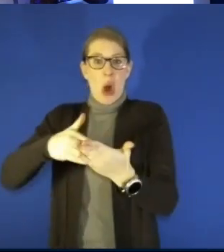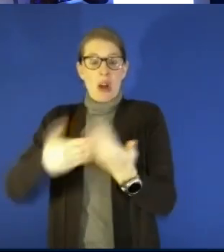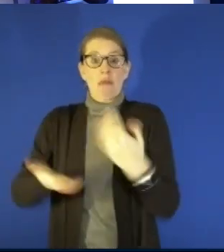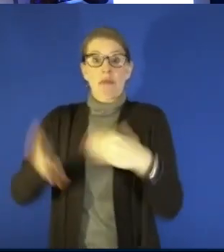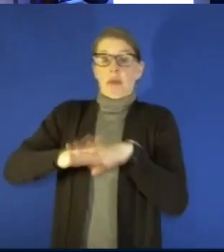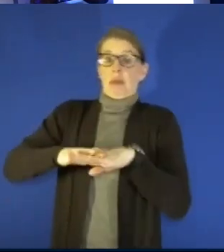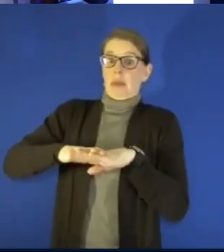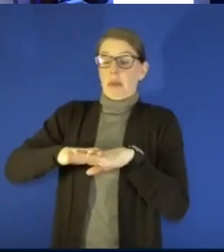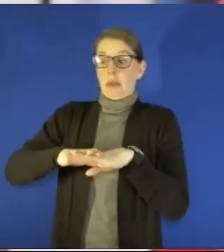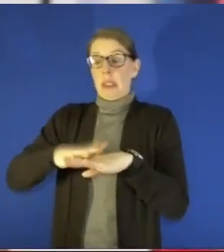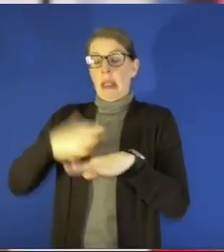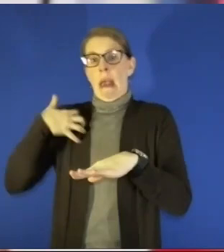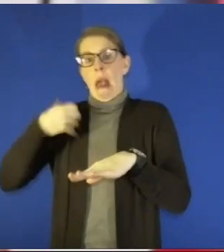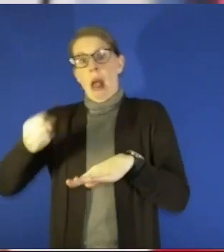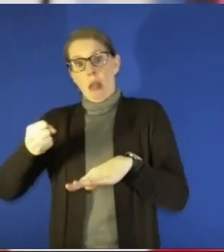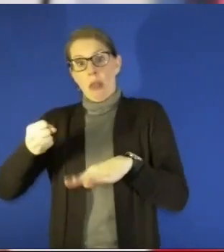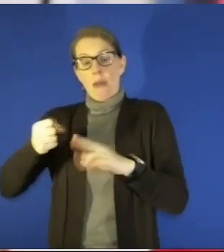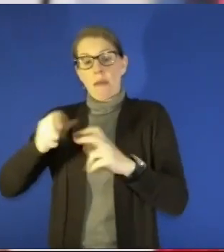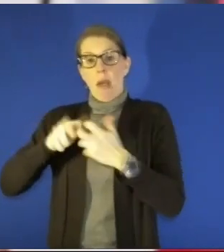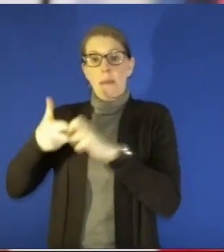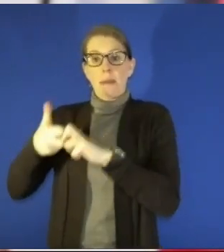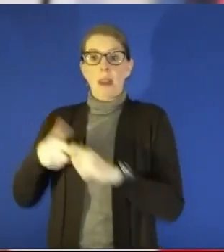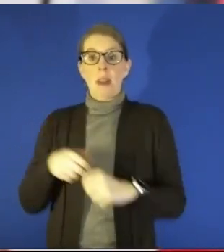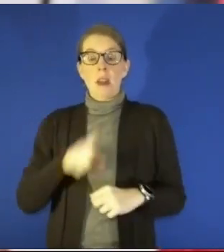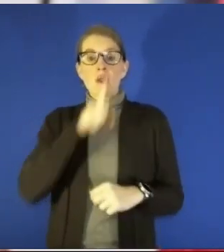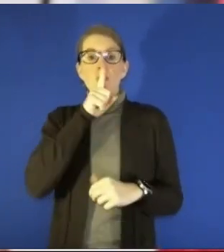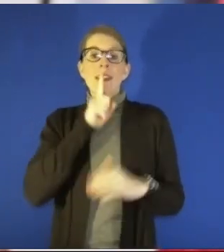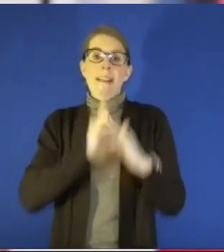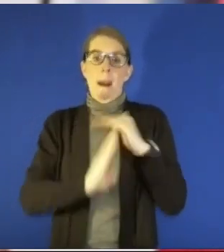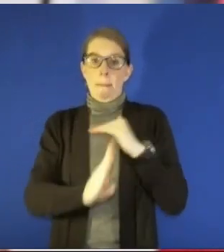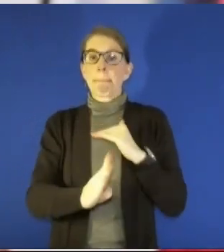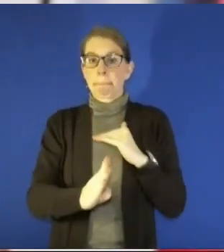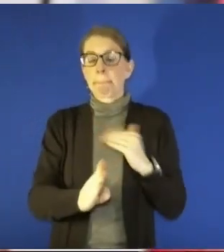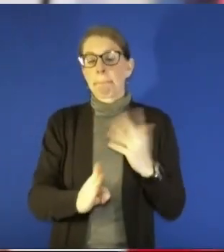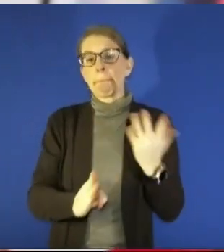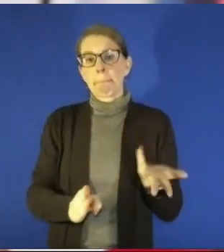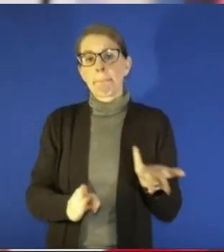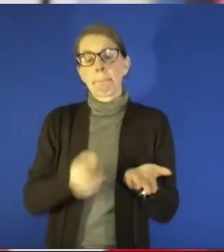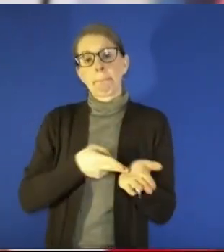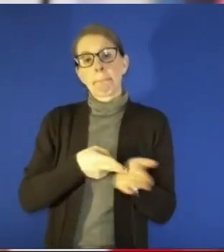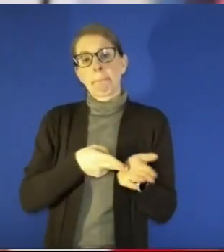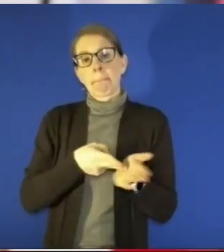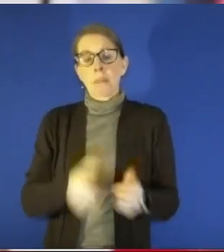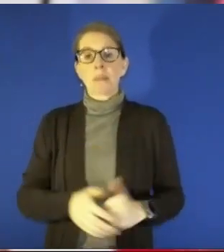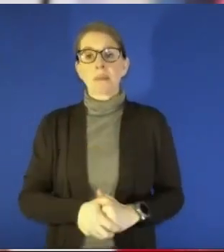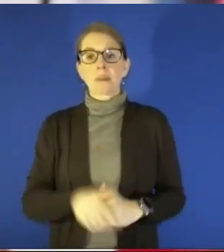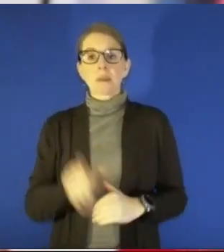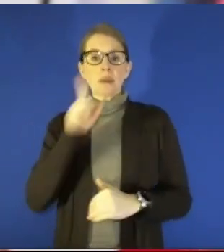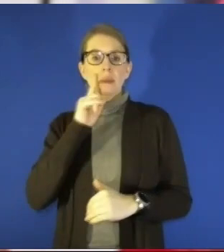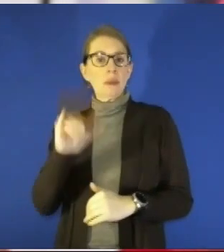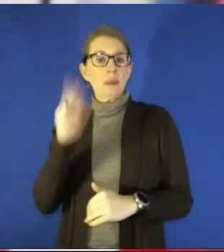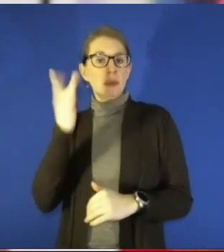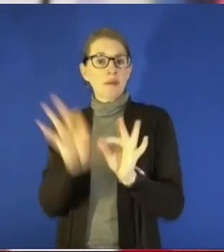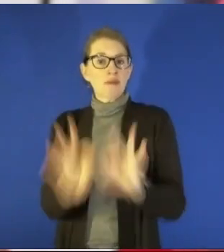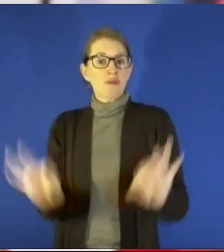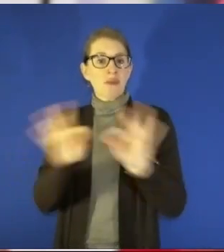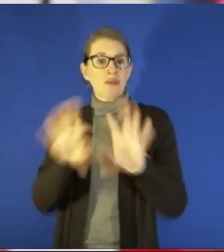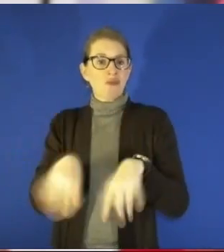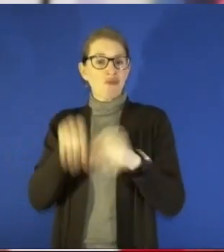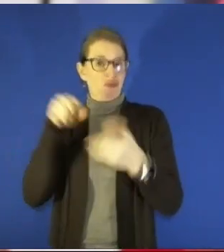issues. Yeah, I mean, it's really humbling. And I think that's why it's important to have these